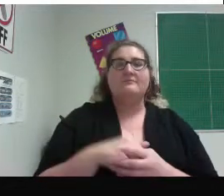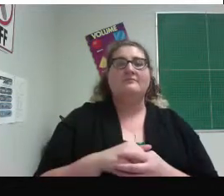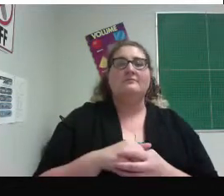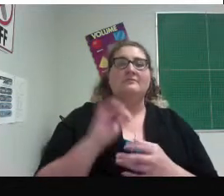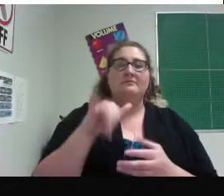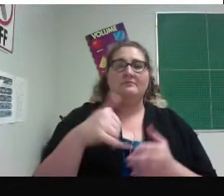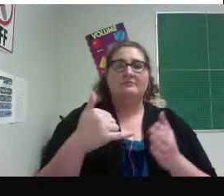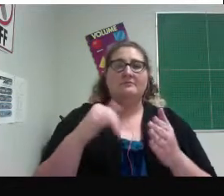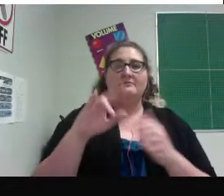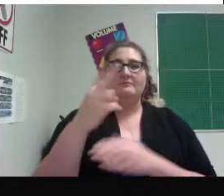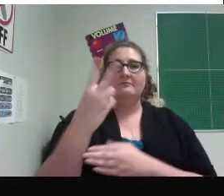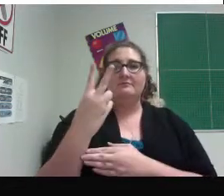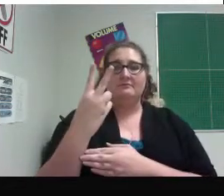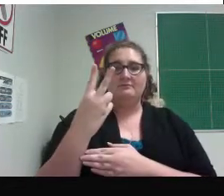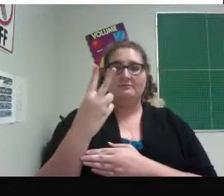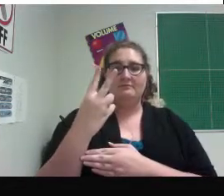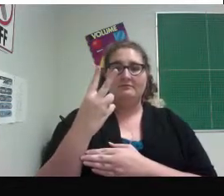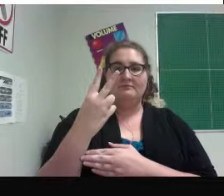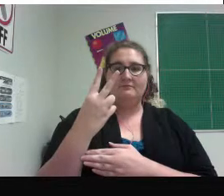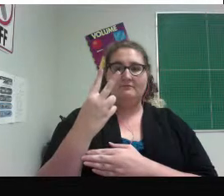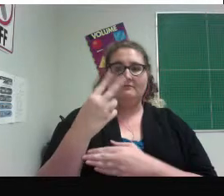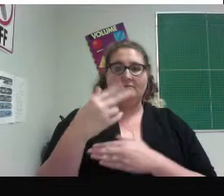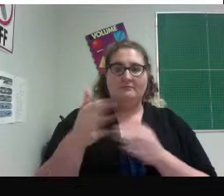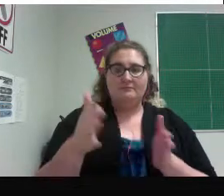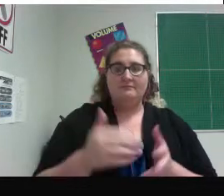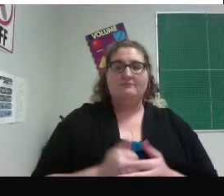This got us to the second term.